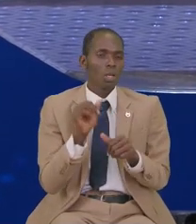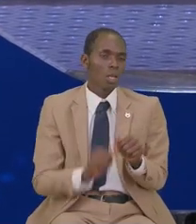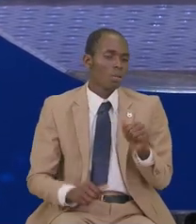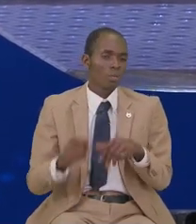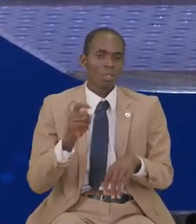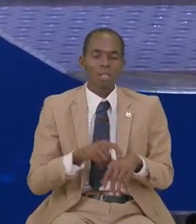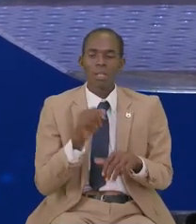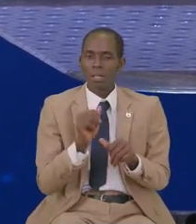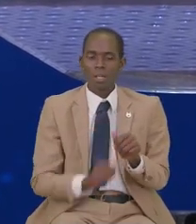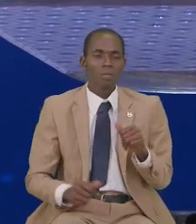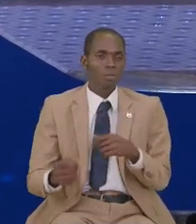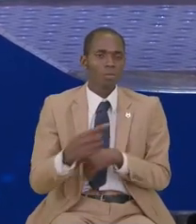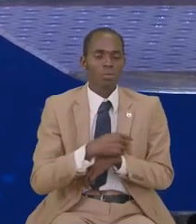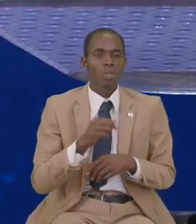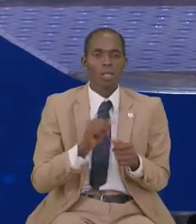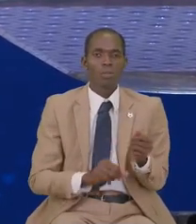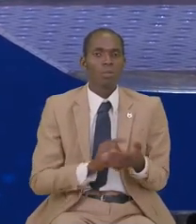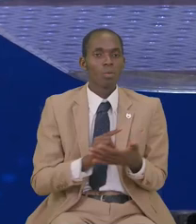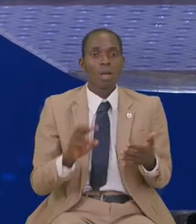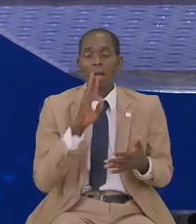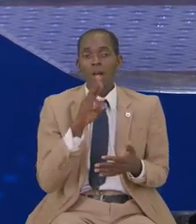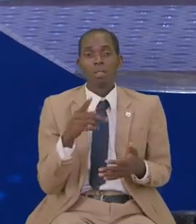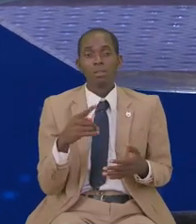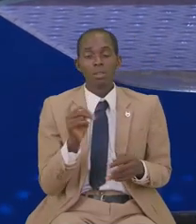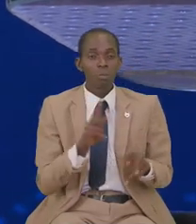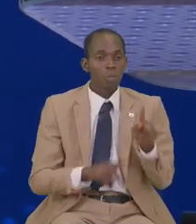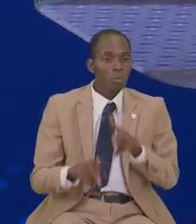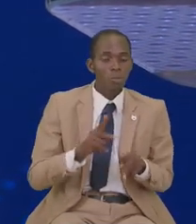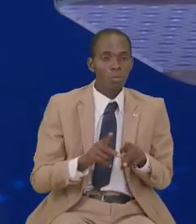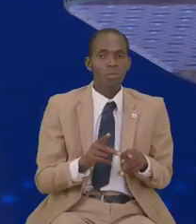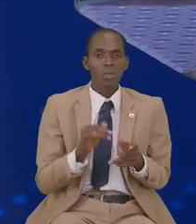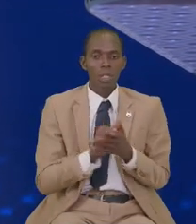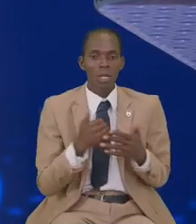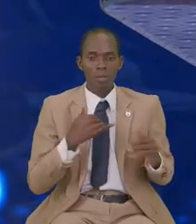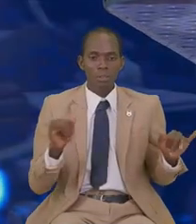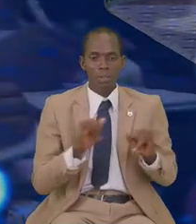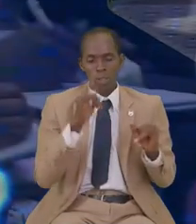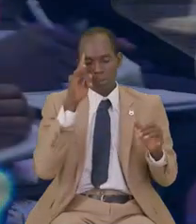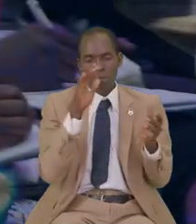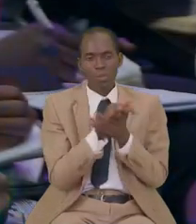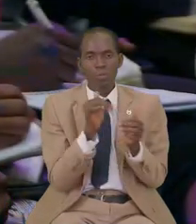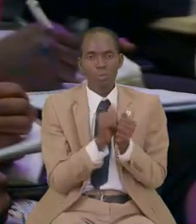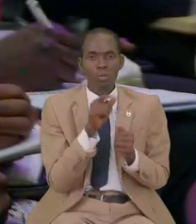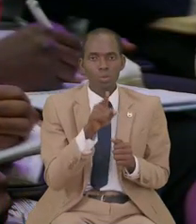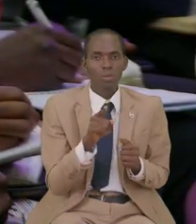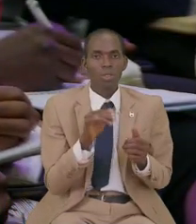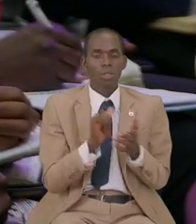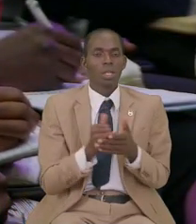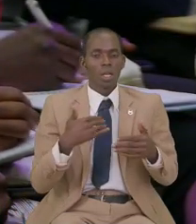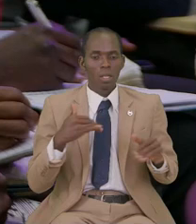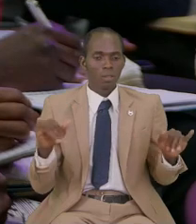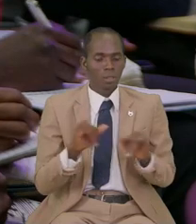almost every week? Are they people that have the same conviction as you have? the same courage as you have, the